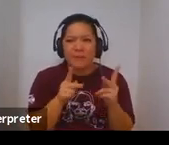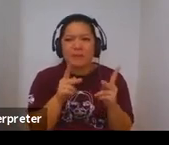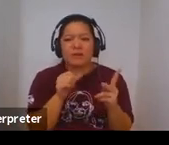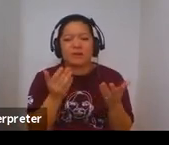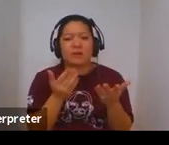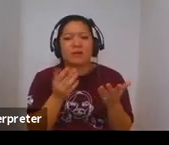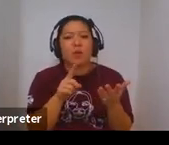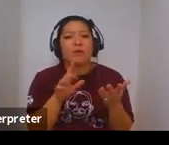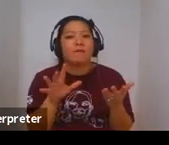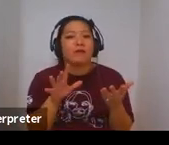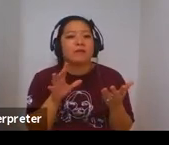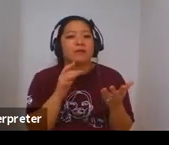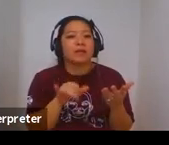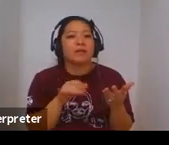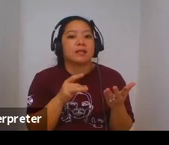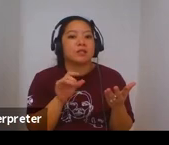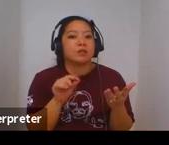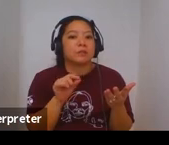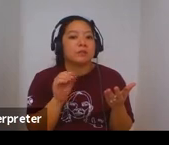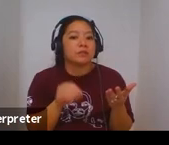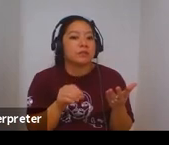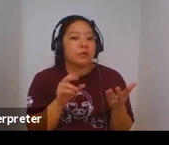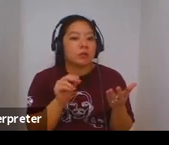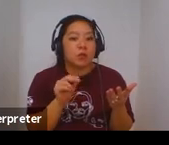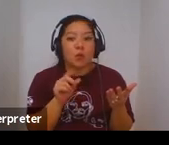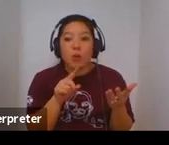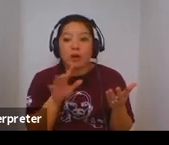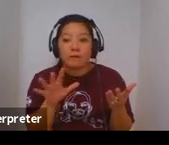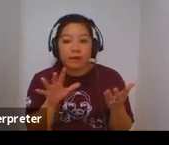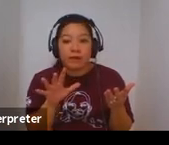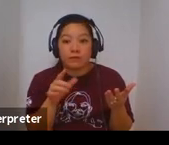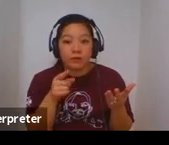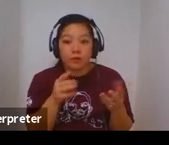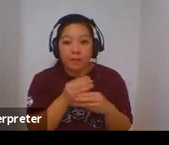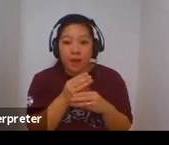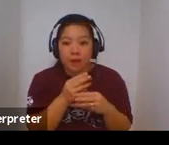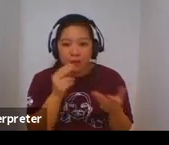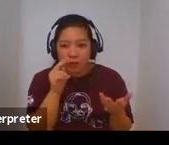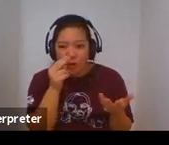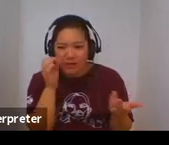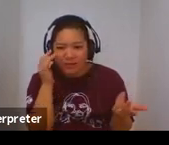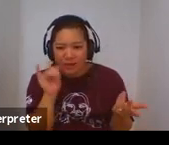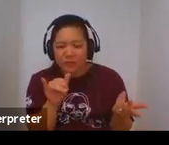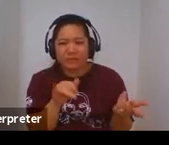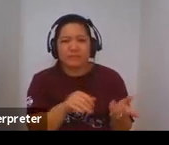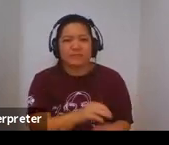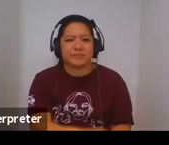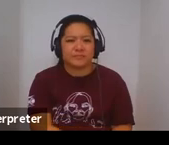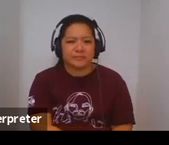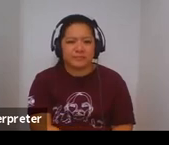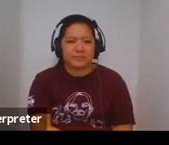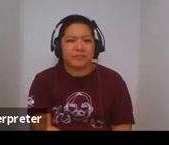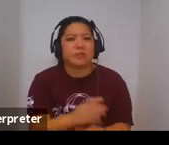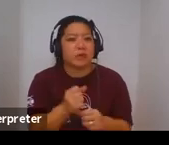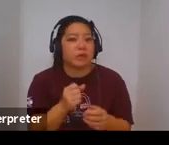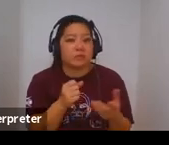Yes, that's 20%. And no, it isn't. It's one in five, you math nerd. Let's pile on this guy. Dude, you gotta get rid of this